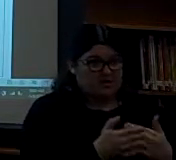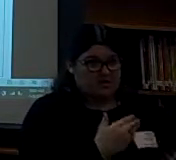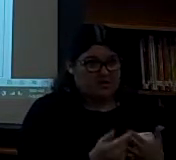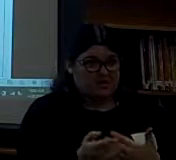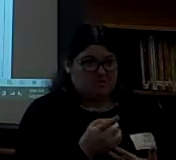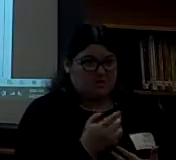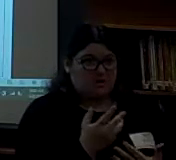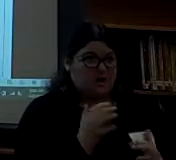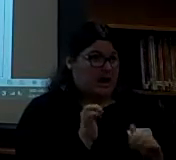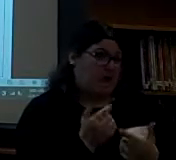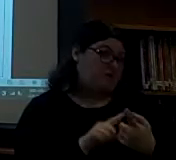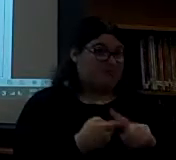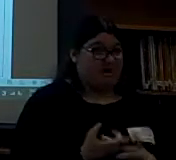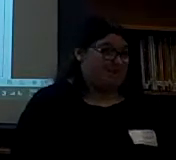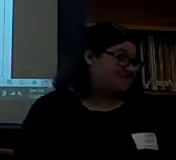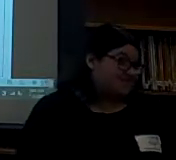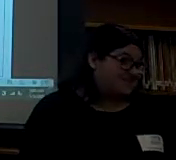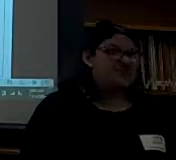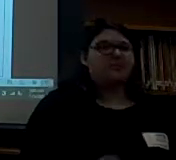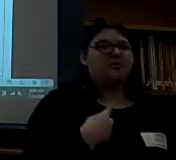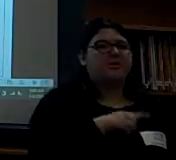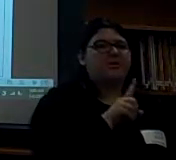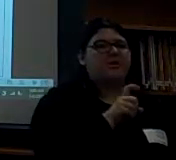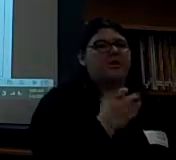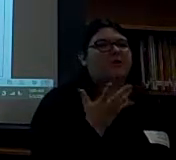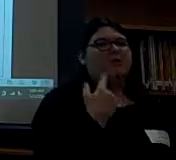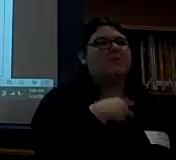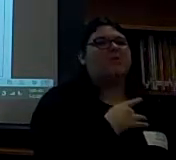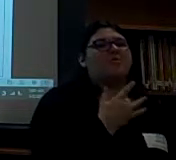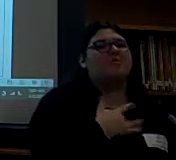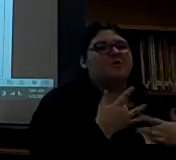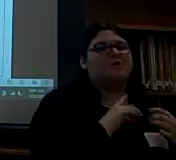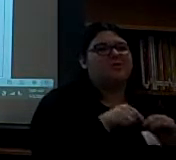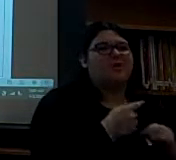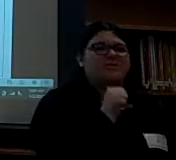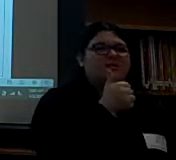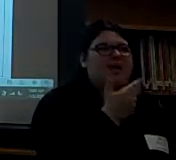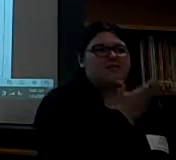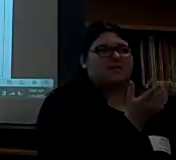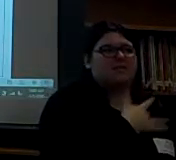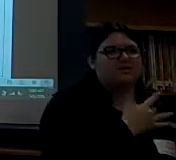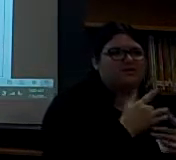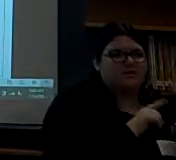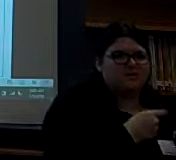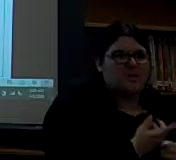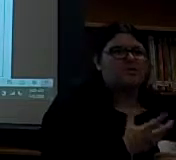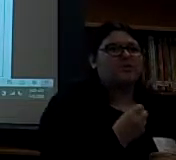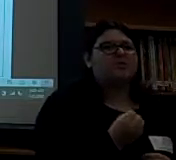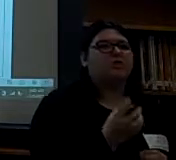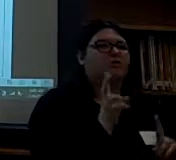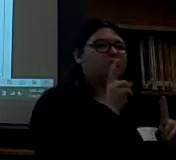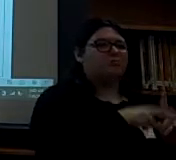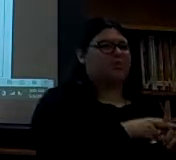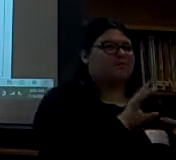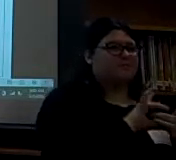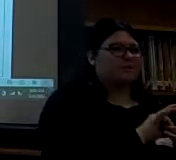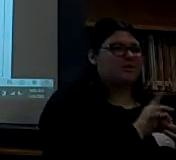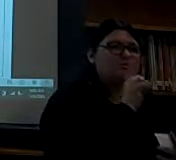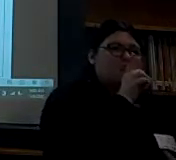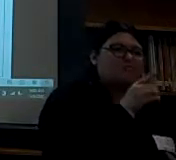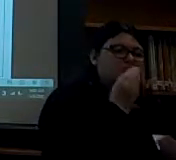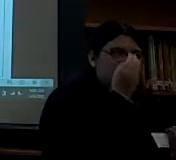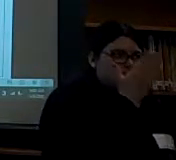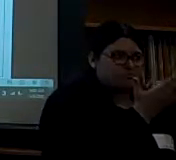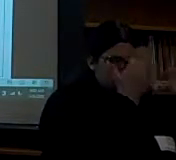How are they doing? We ask them the things that we care about. We don't ask them the things that they care about. Depositing into connection means really letting them